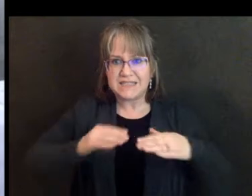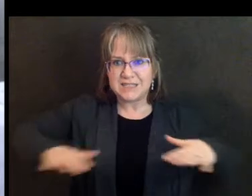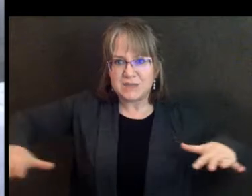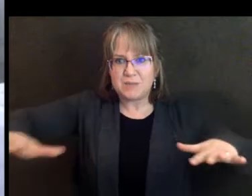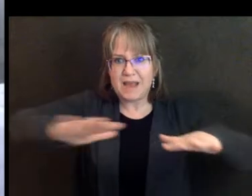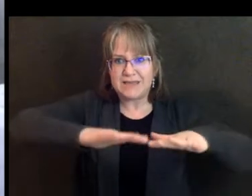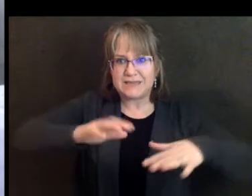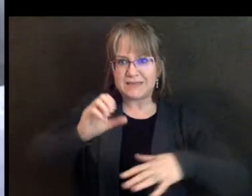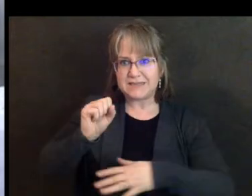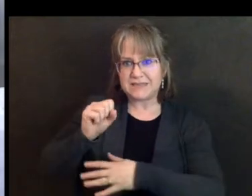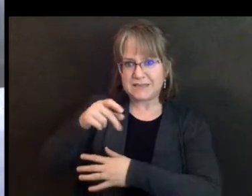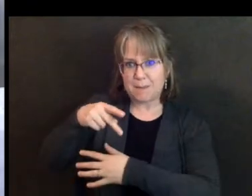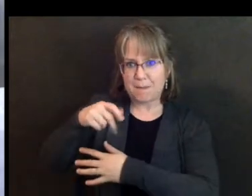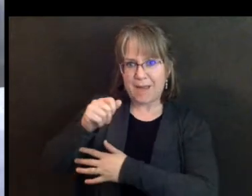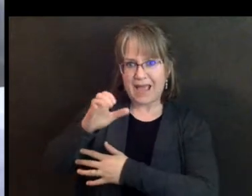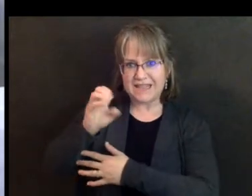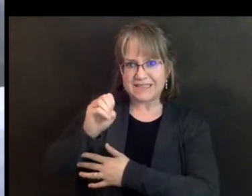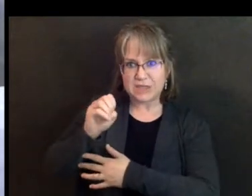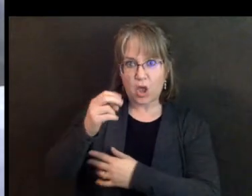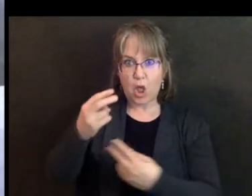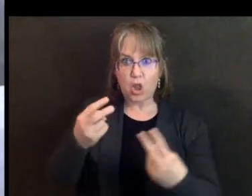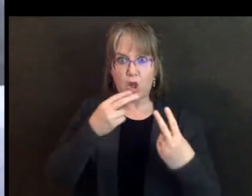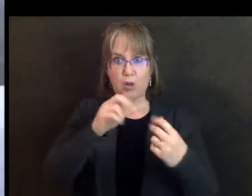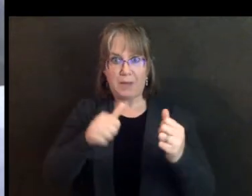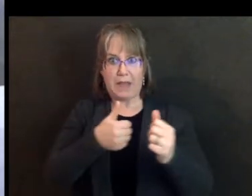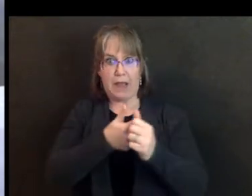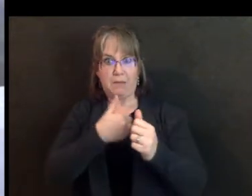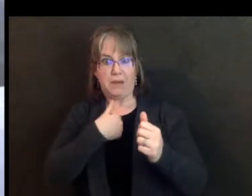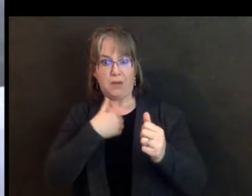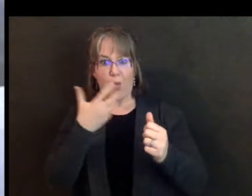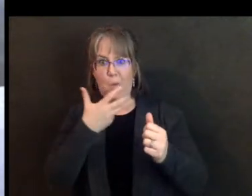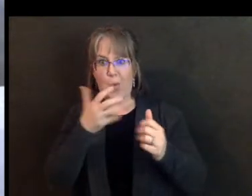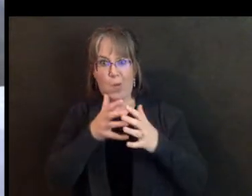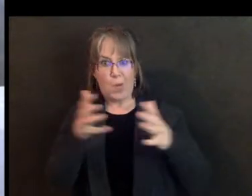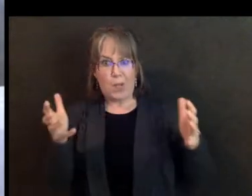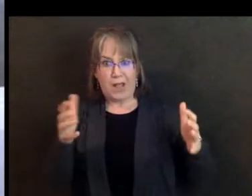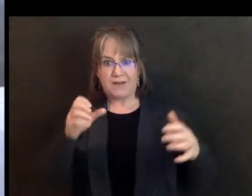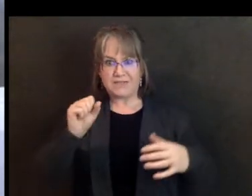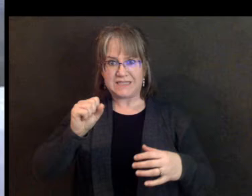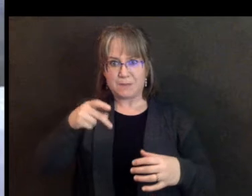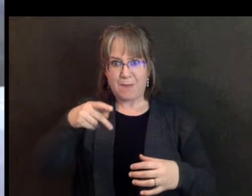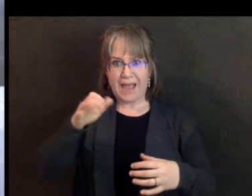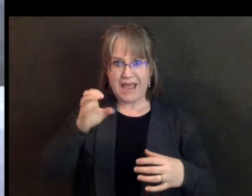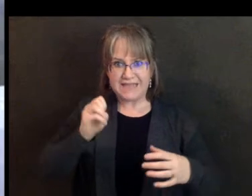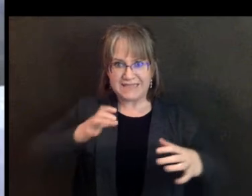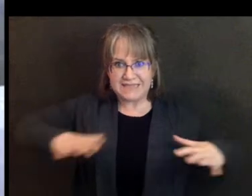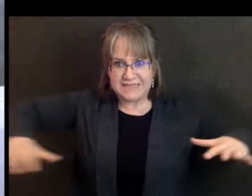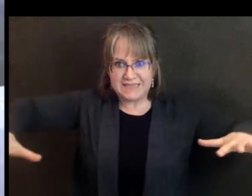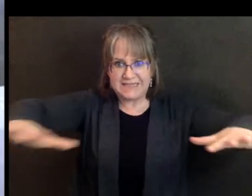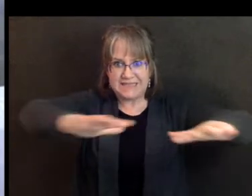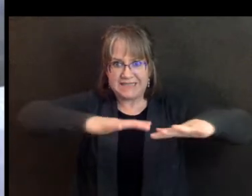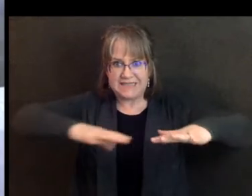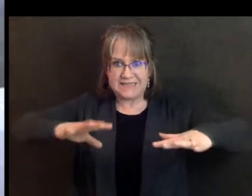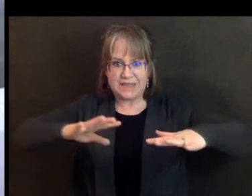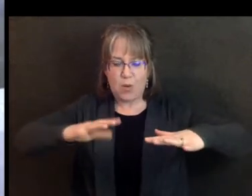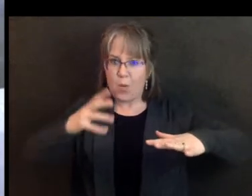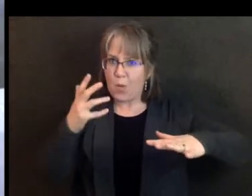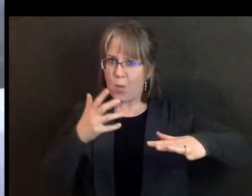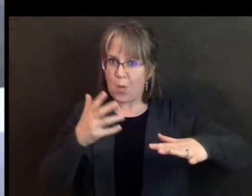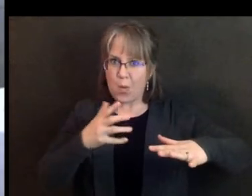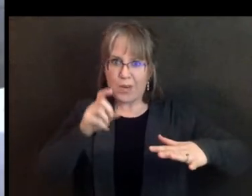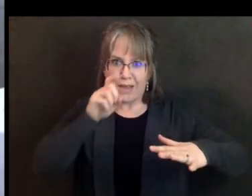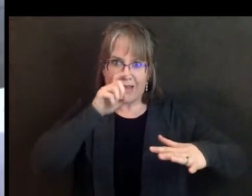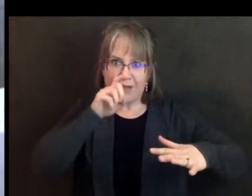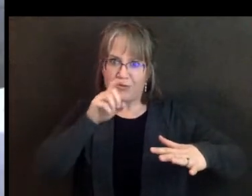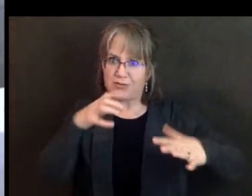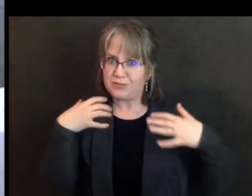me, there is a lot of space. So talking about bald eagles and space, they are really, really strong flyers.